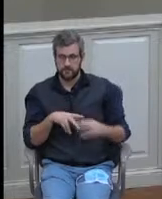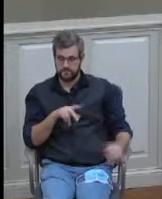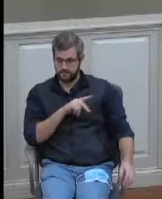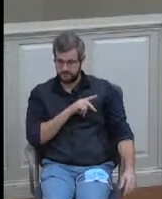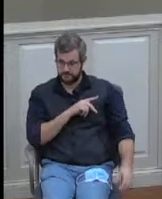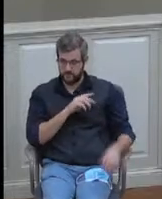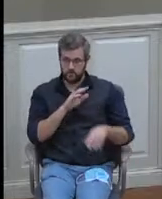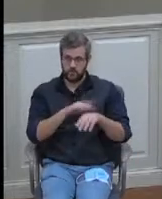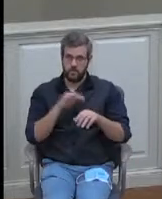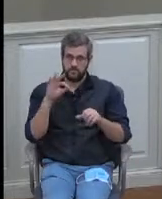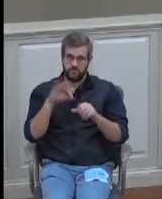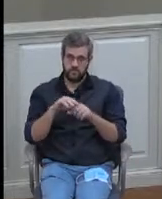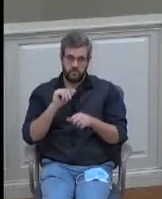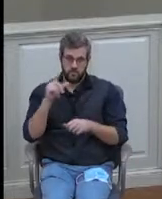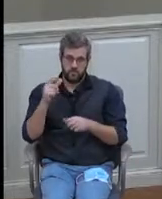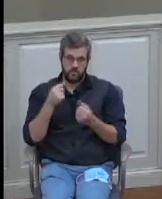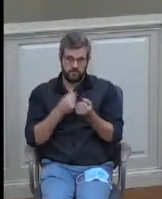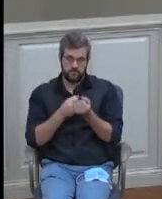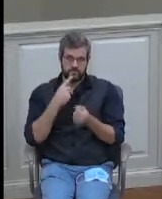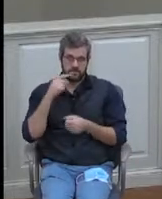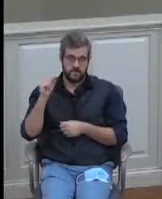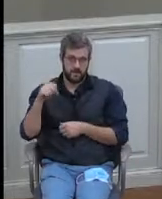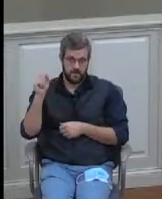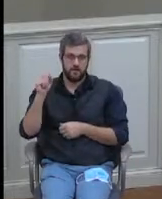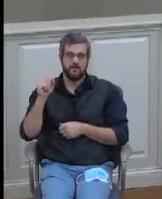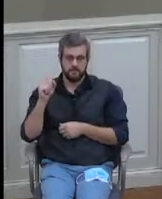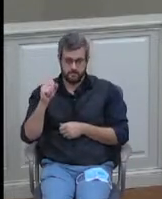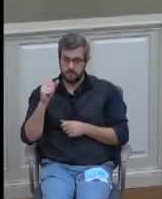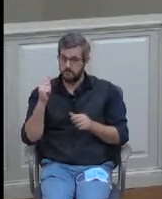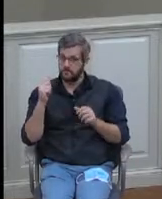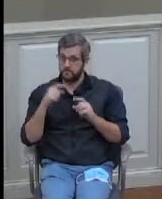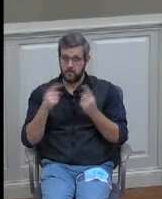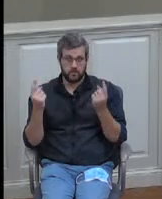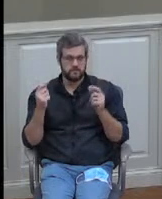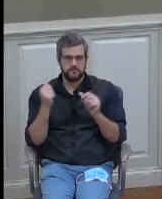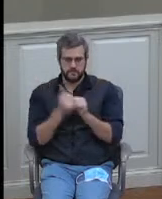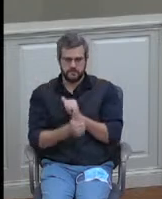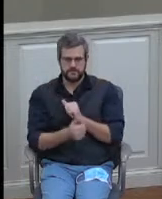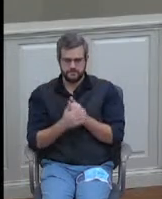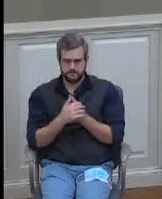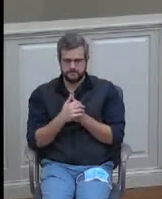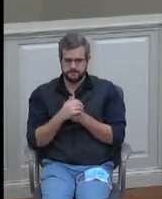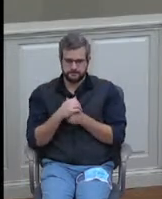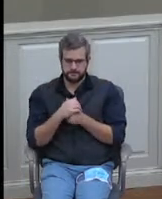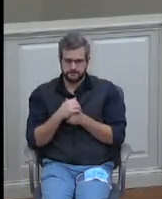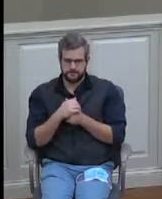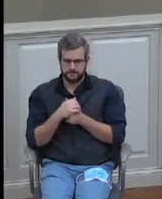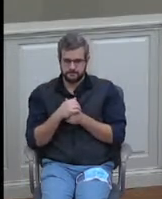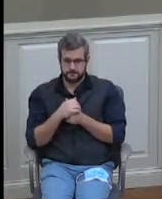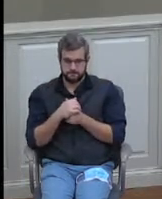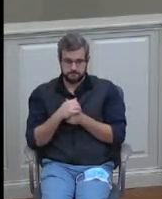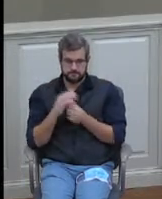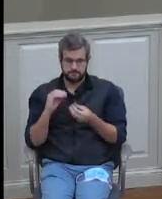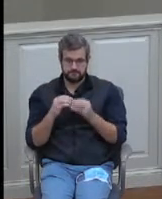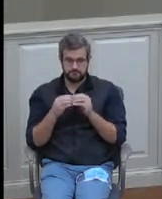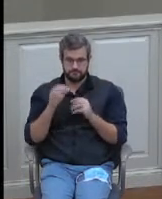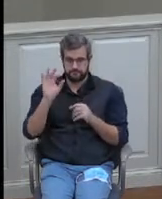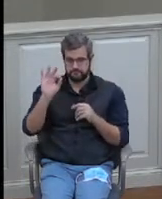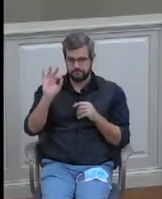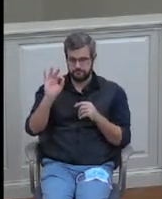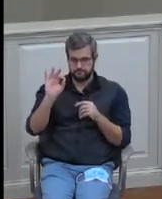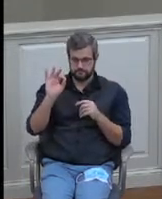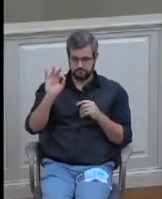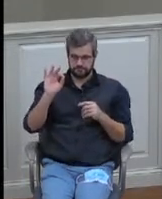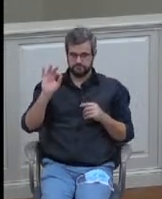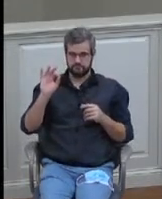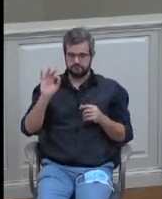Call the question. All in favor of the motion, say aye. Aye. Opposed, like sign. Motion carries. Item 9 is